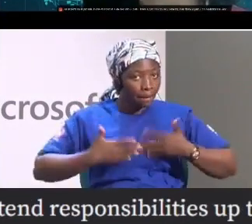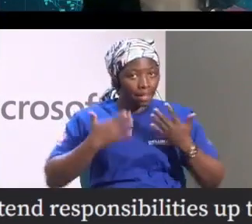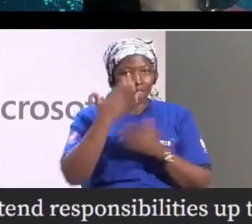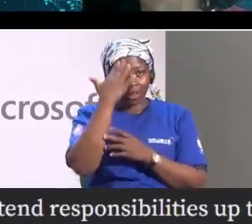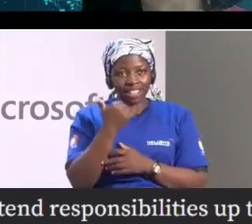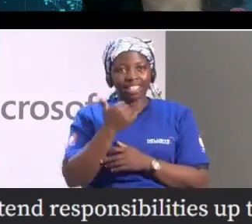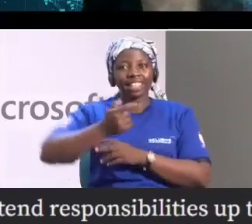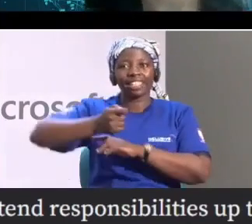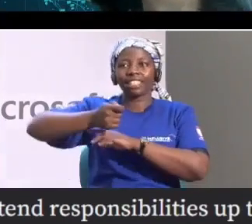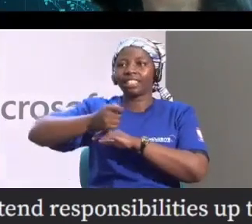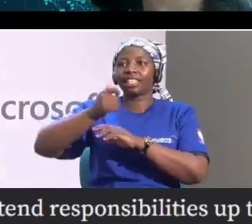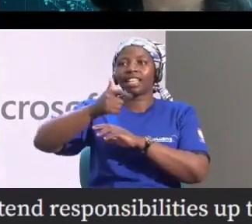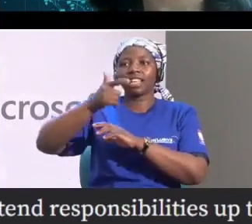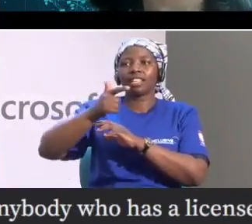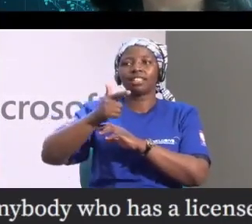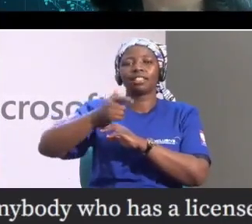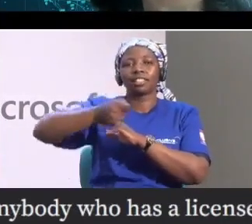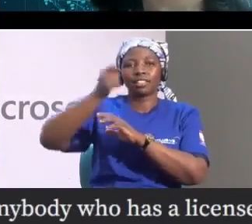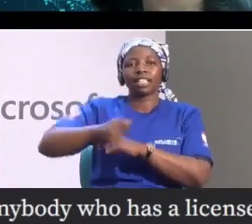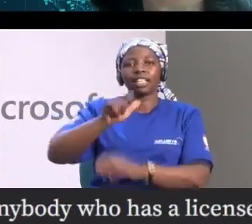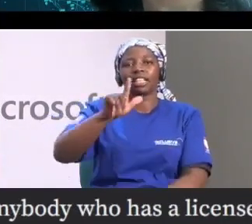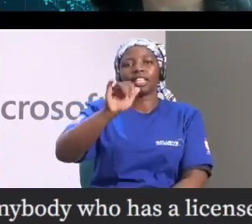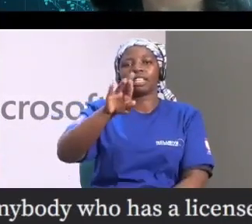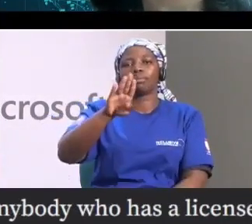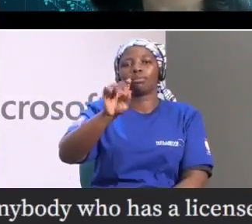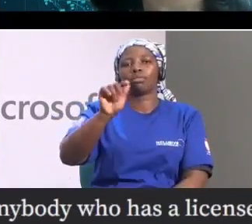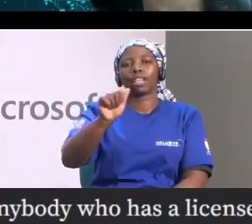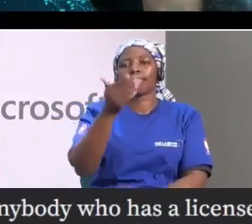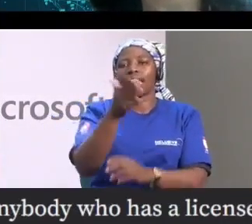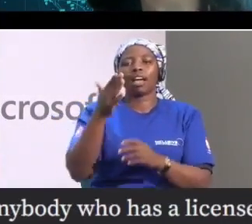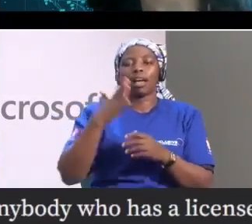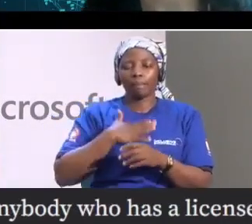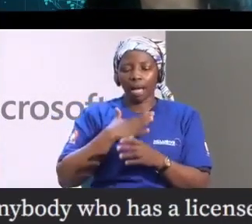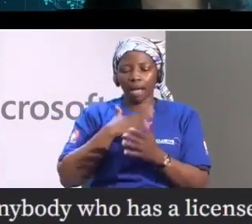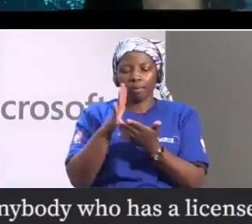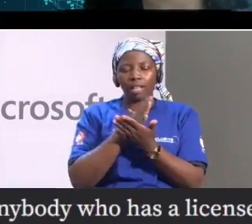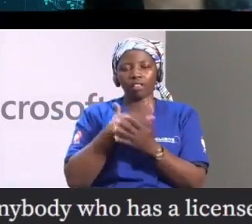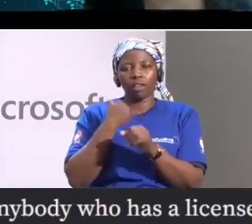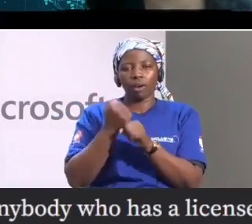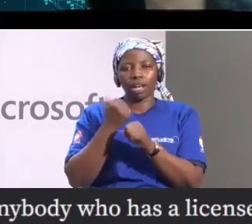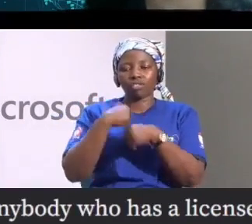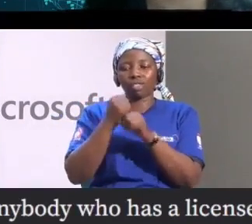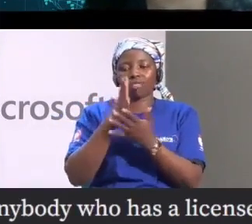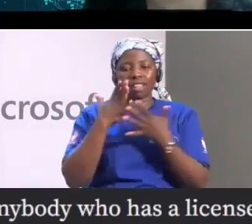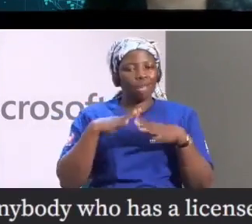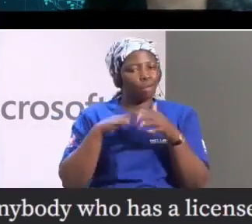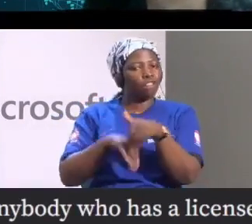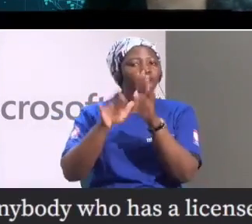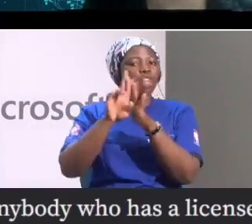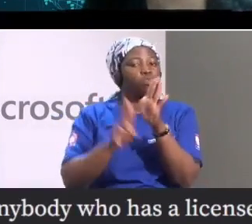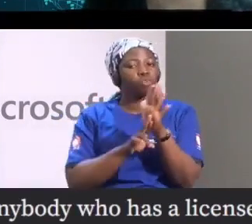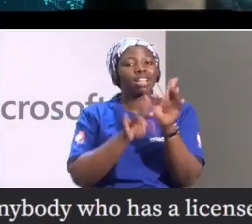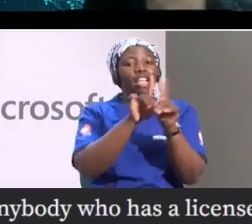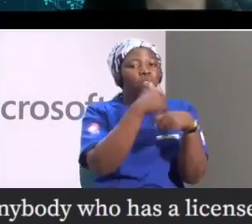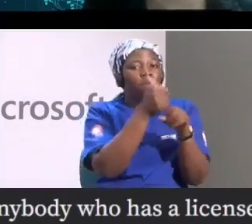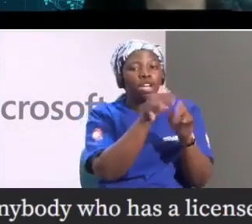Justice Laibuta is here. So part of our work is to ensure that people comply and that we set rules. And should anyone fail